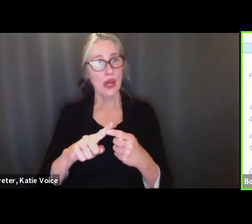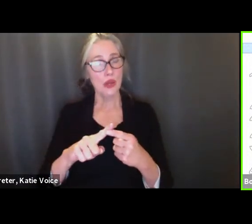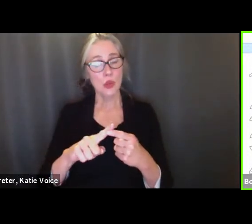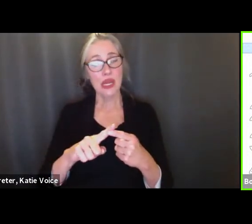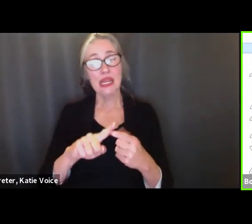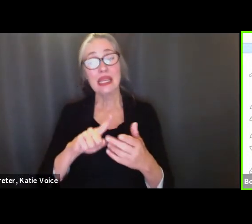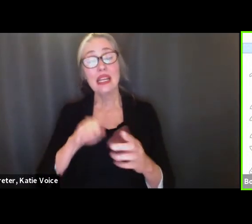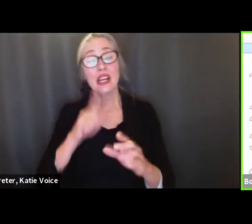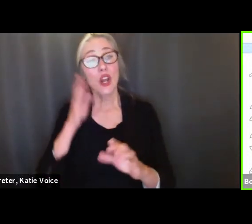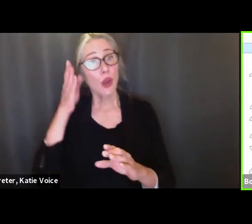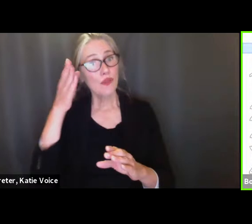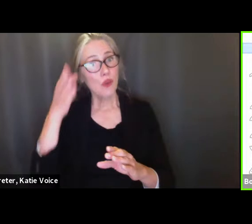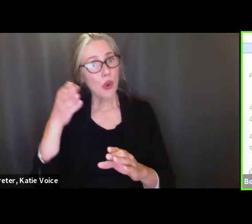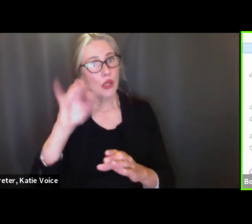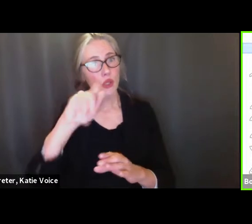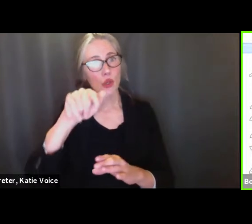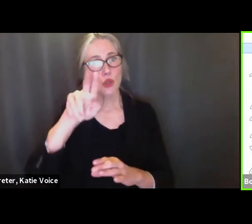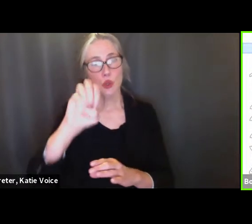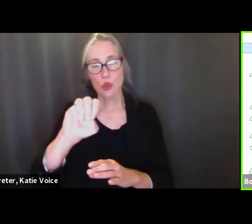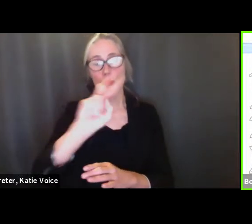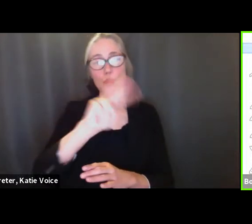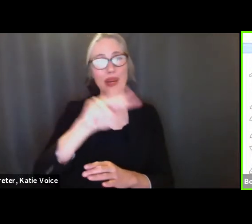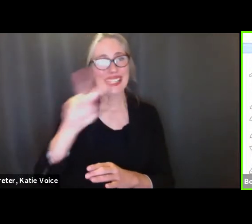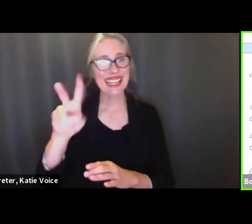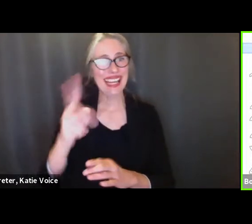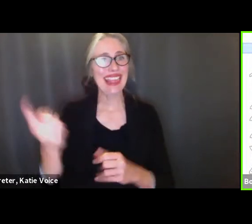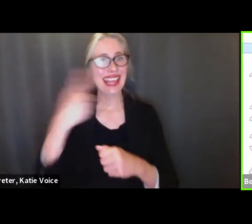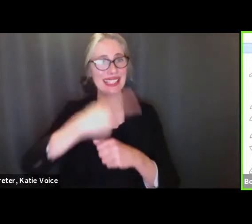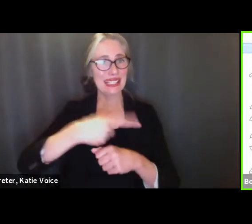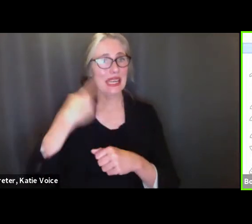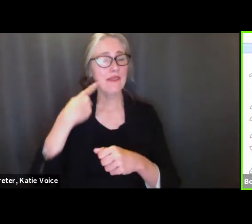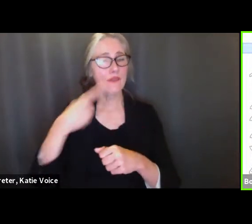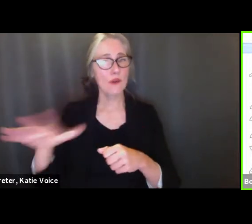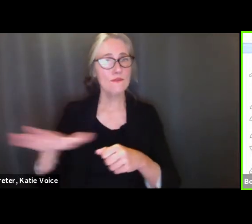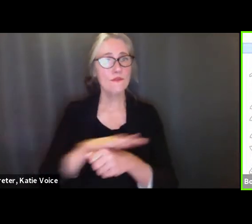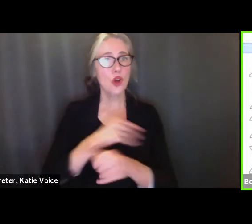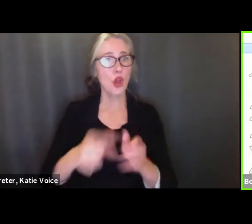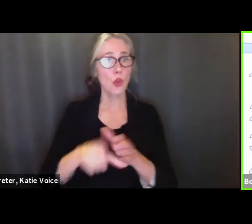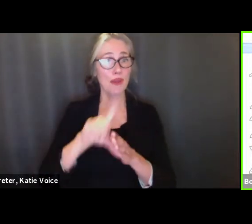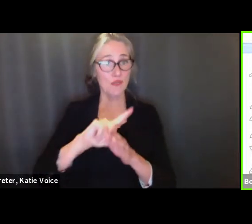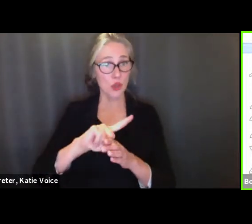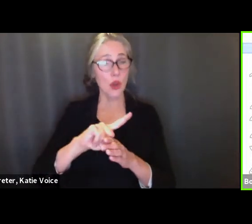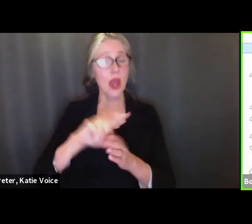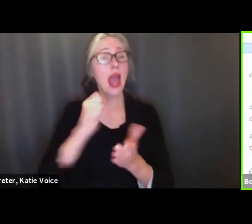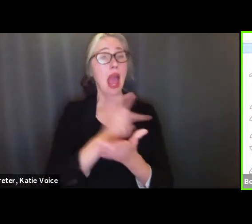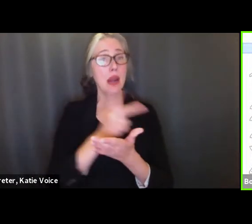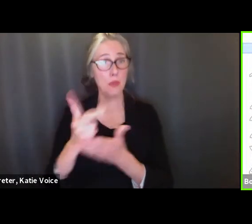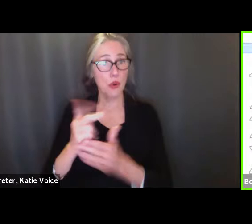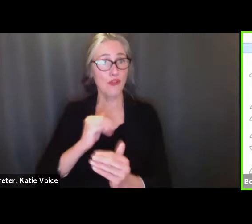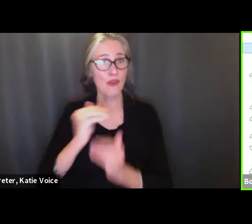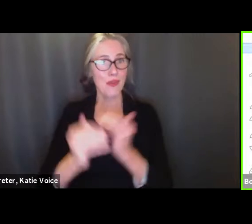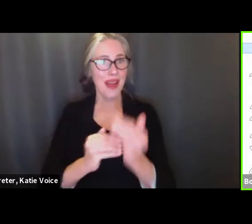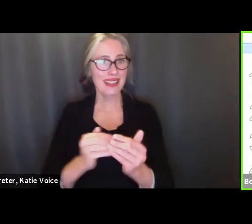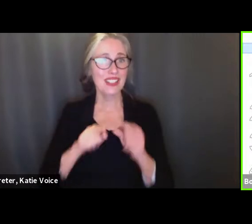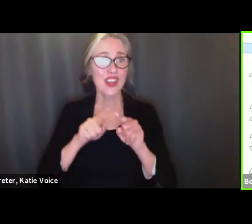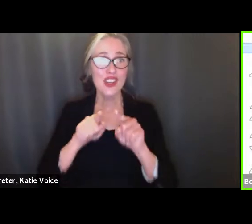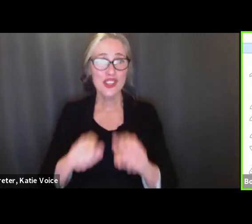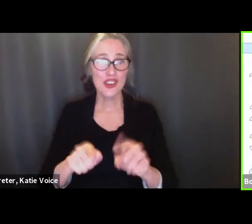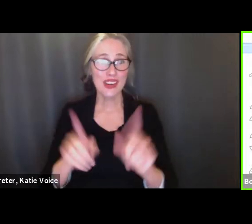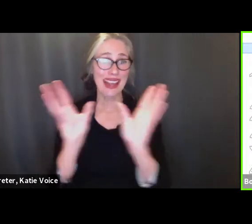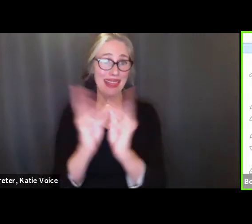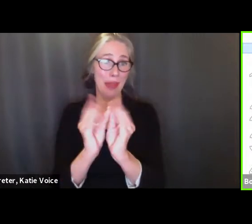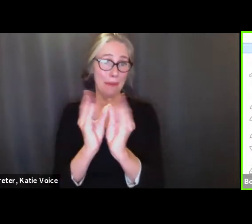June 22nd, which is the review and then approval process at that board meeting. And with